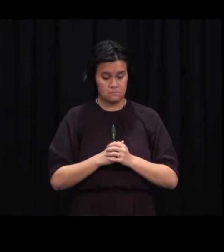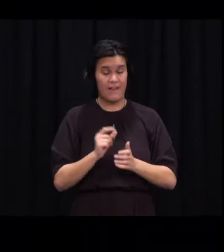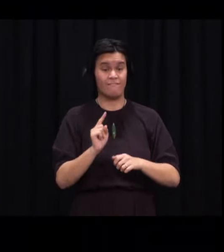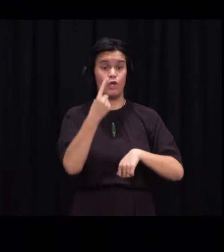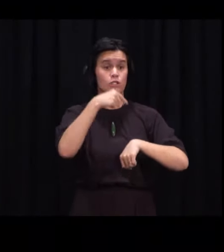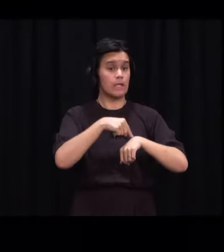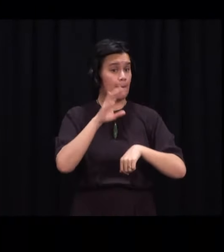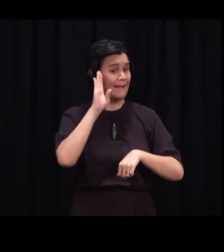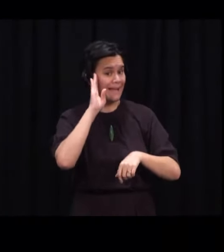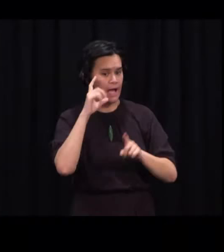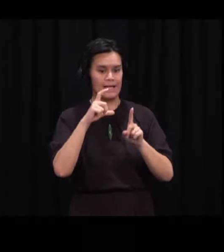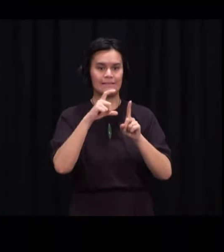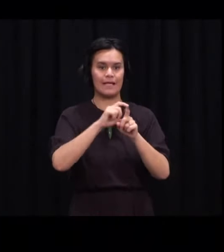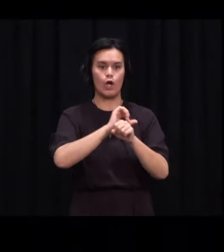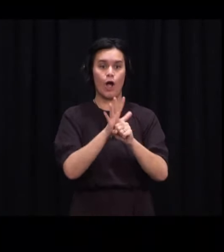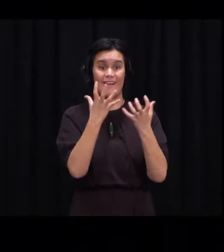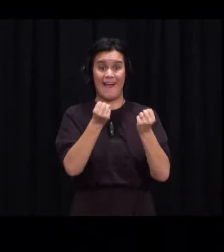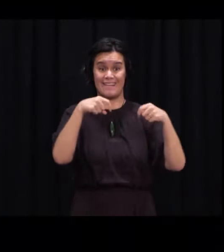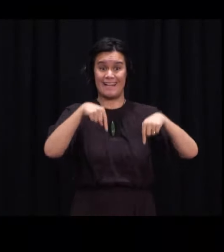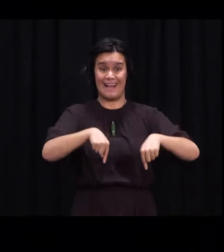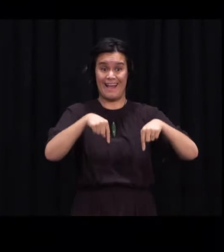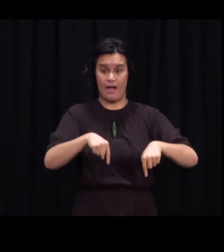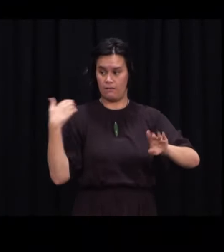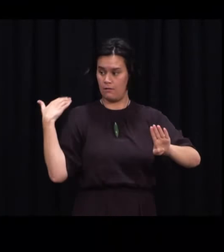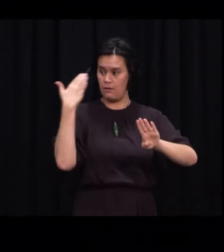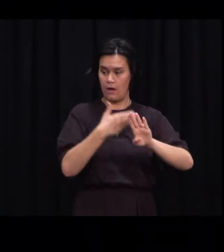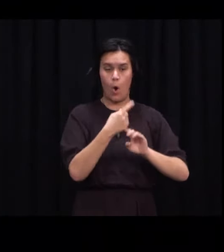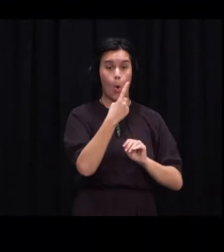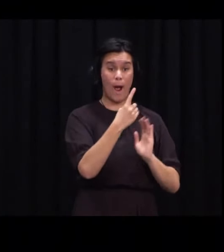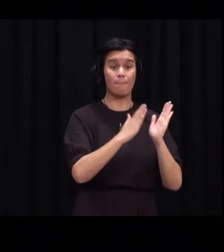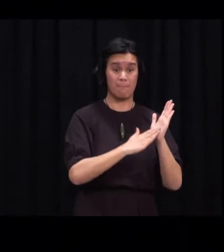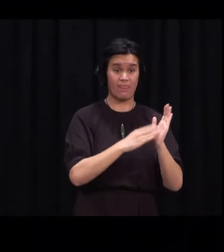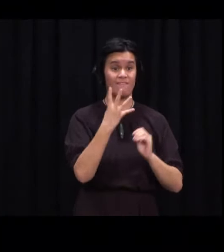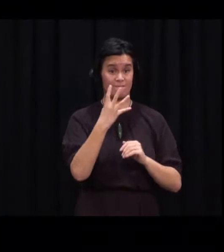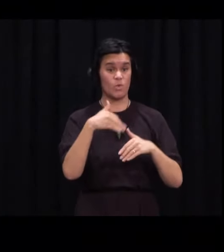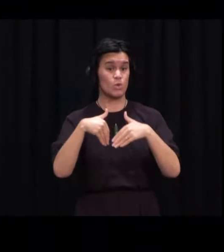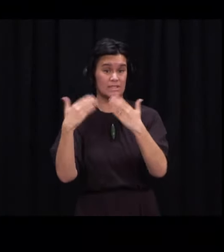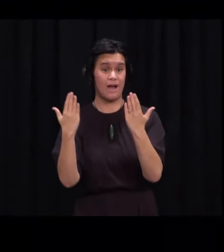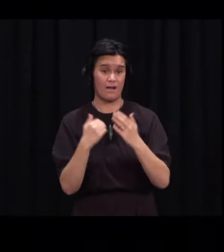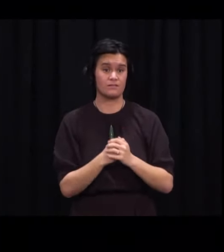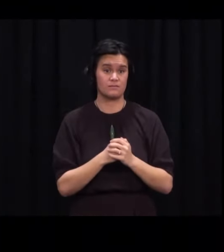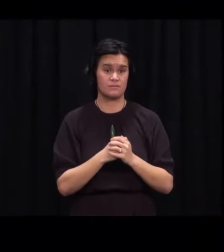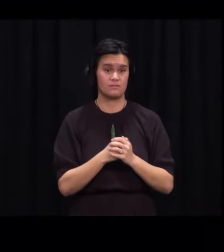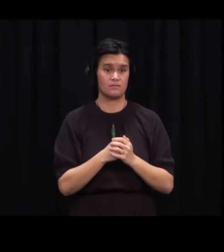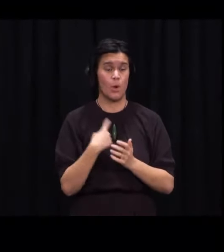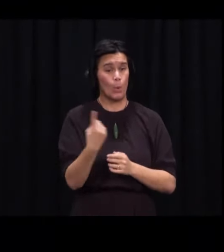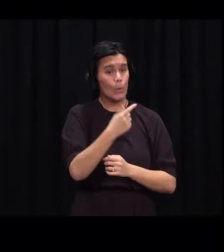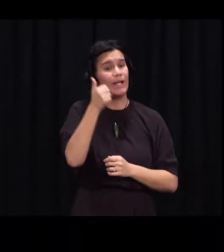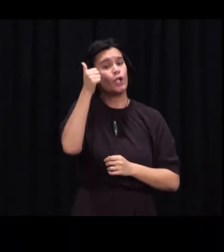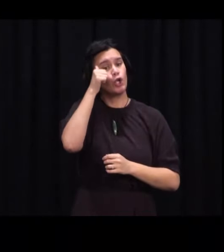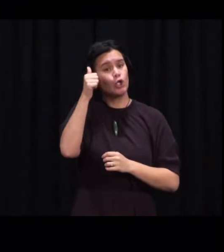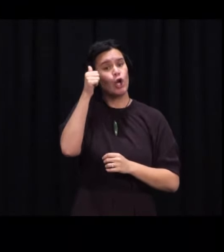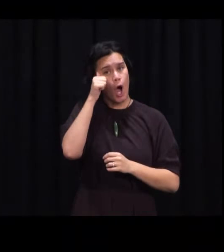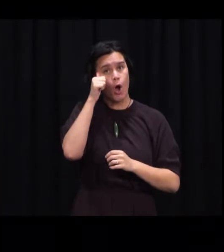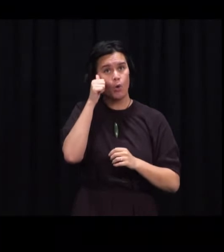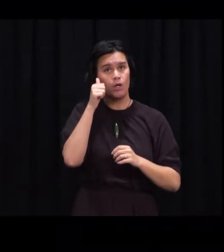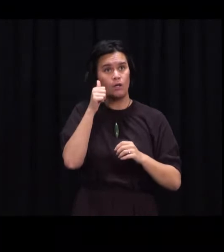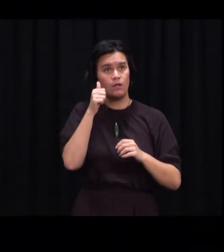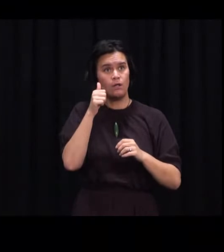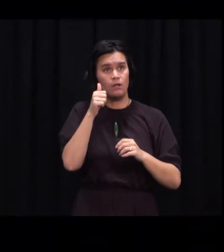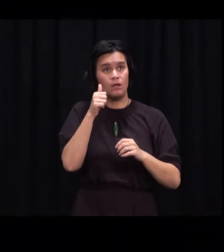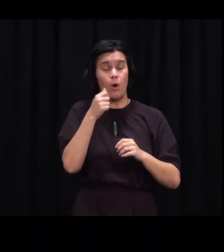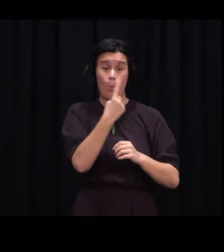when we learned of the first case in this outbreak. We now know Delta has been present in the community for a week to 10 days